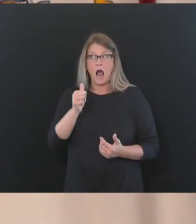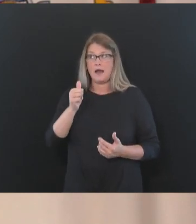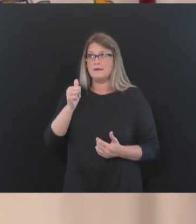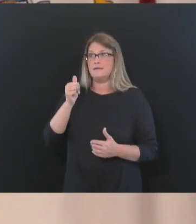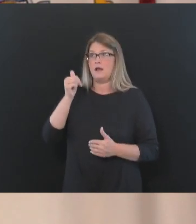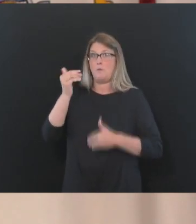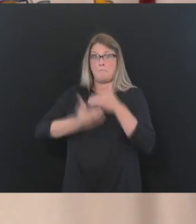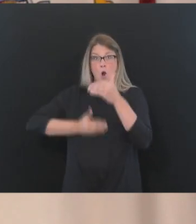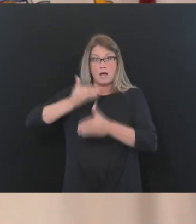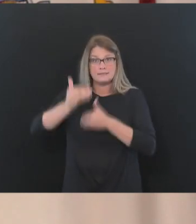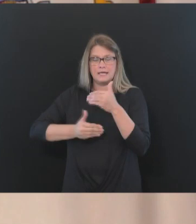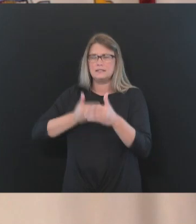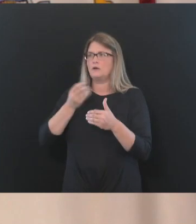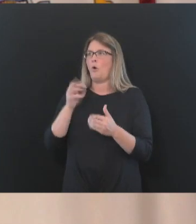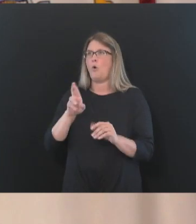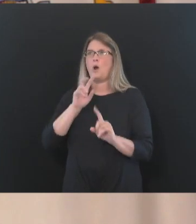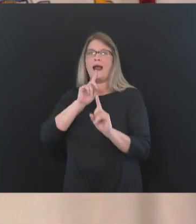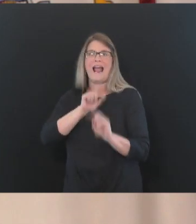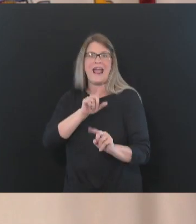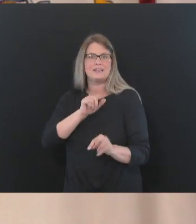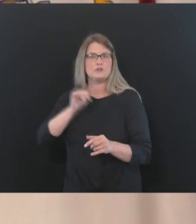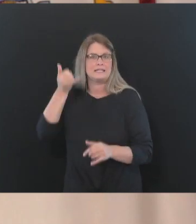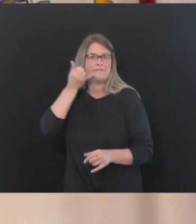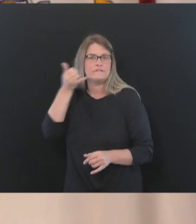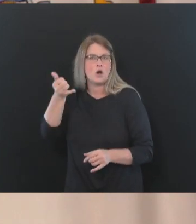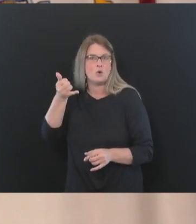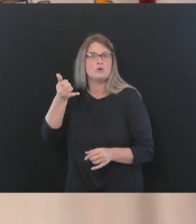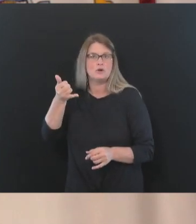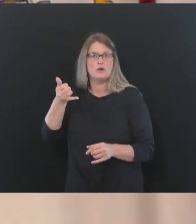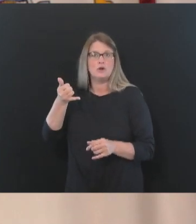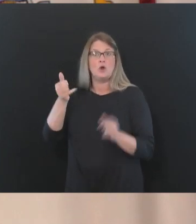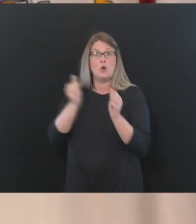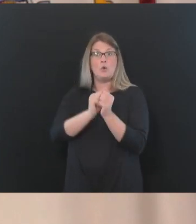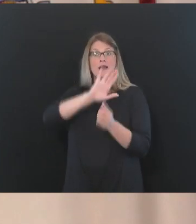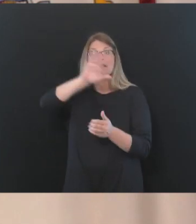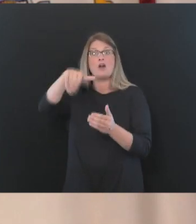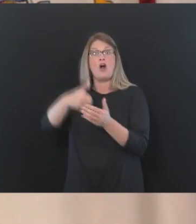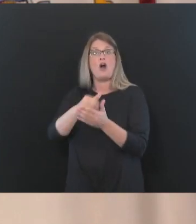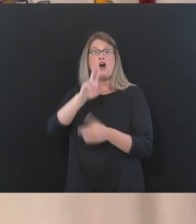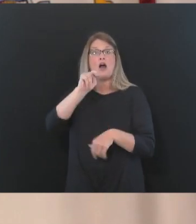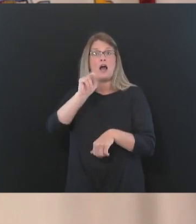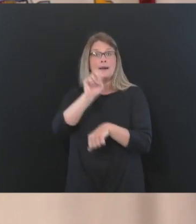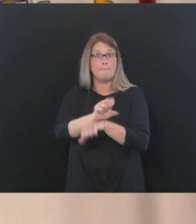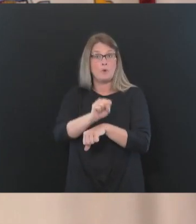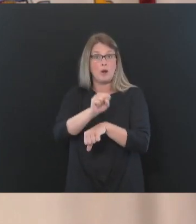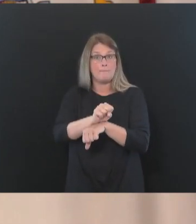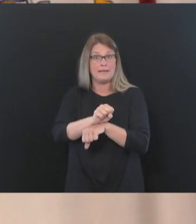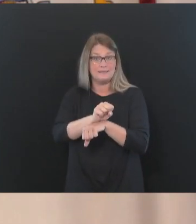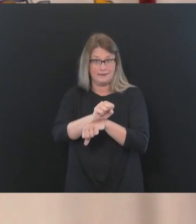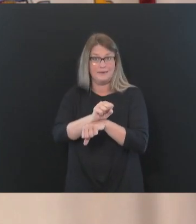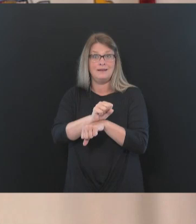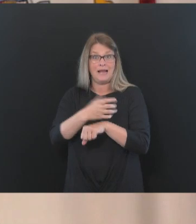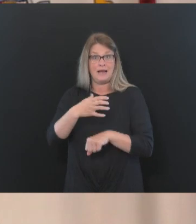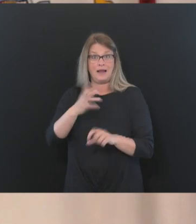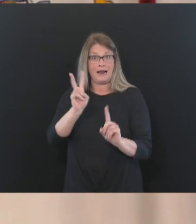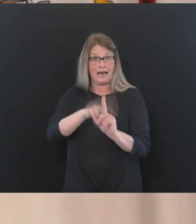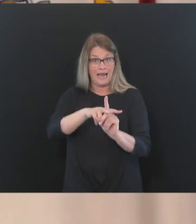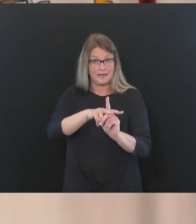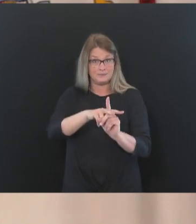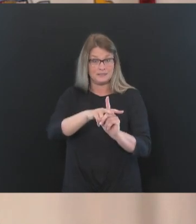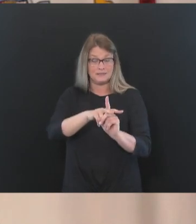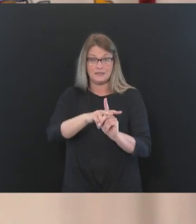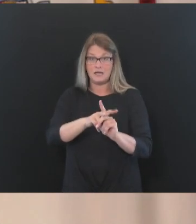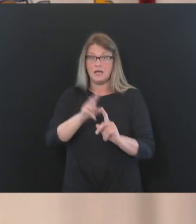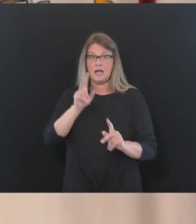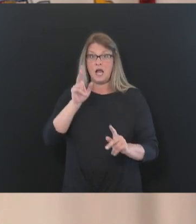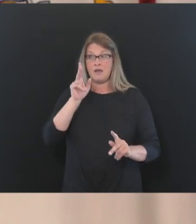the phone as prudently with all of our unemployment claims that are coming in. Our people are